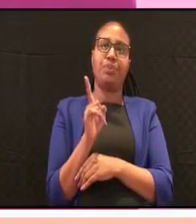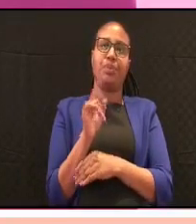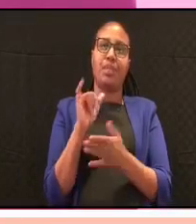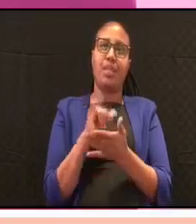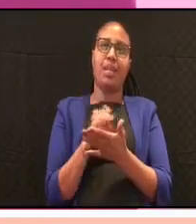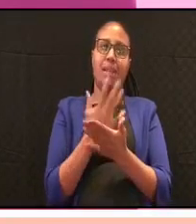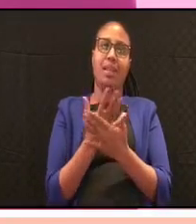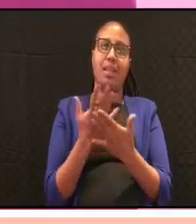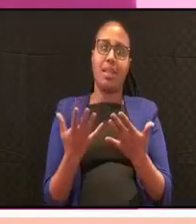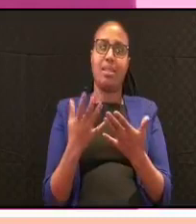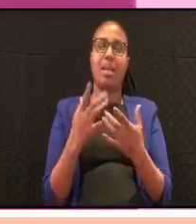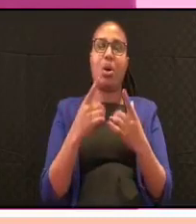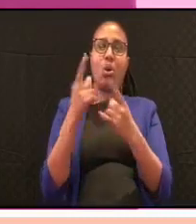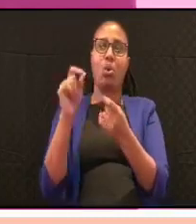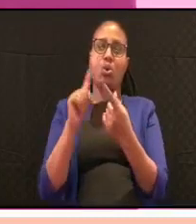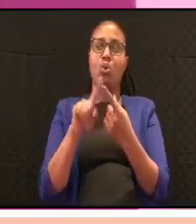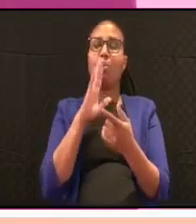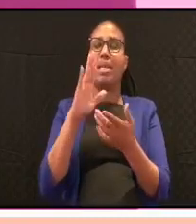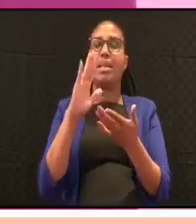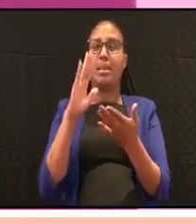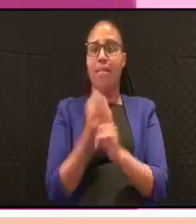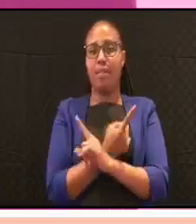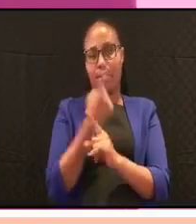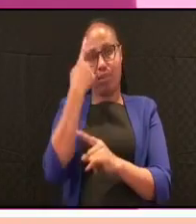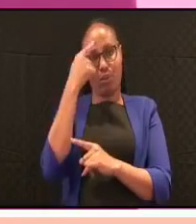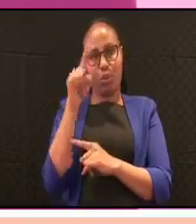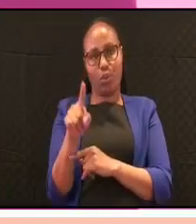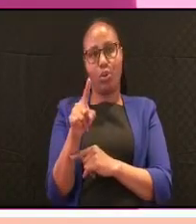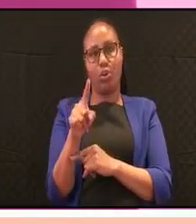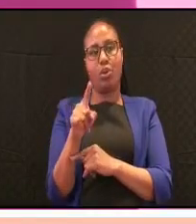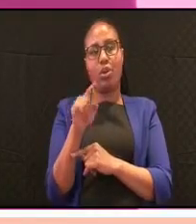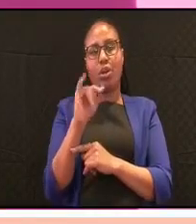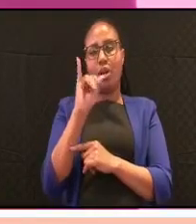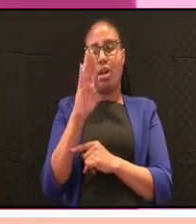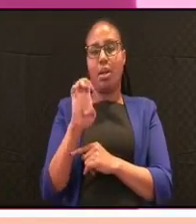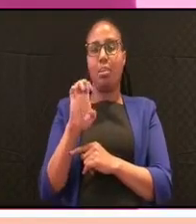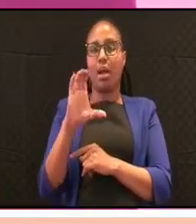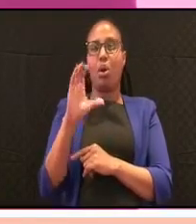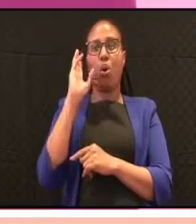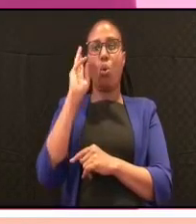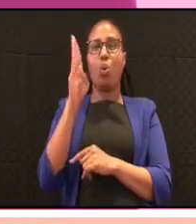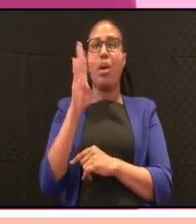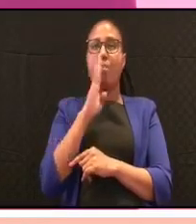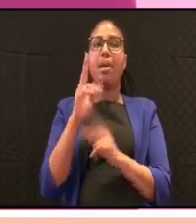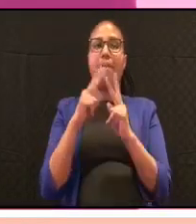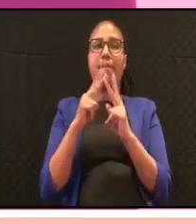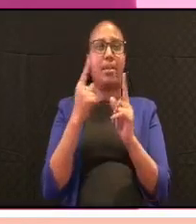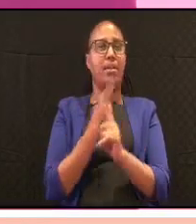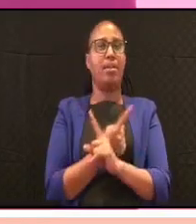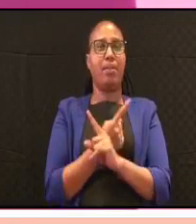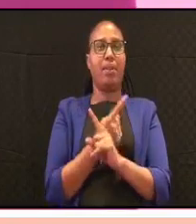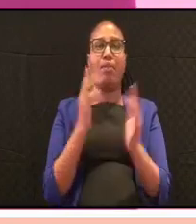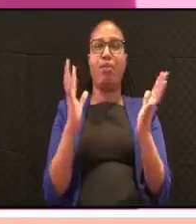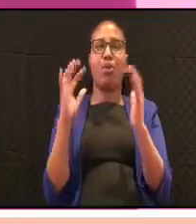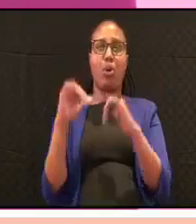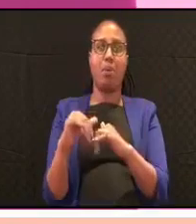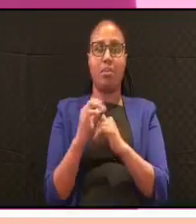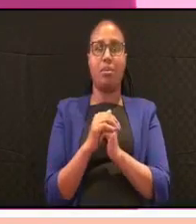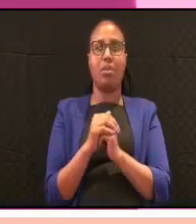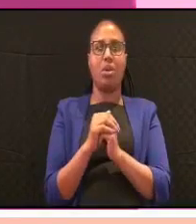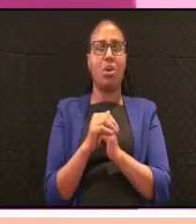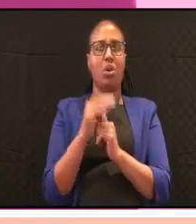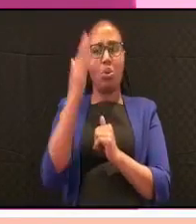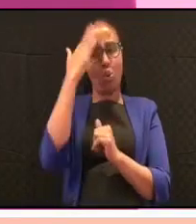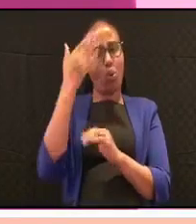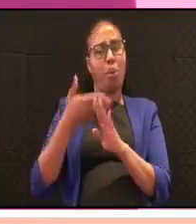that things are going to be different for you. IBEC will be a serious forum. You know it wasn't